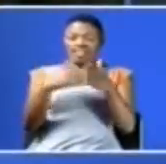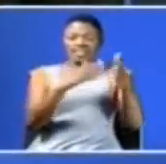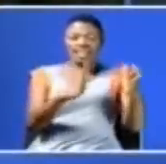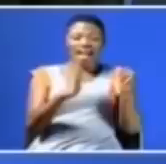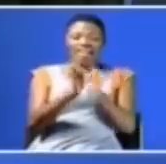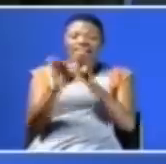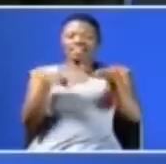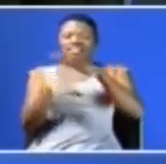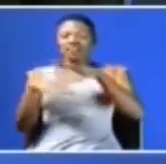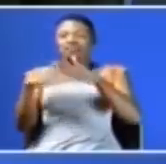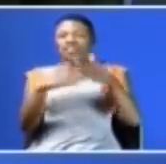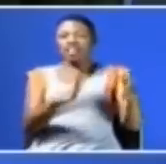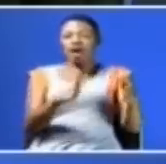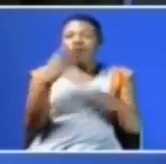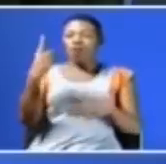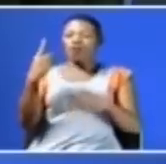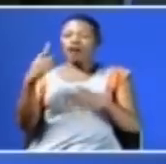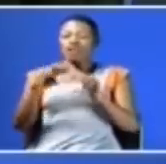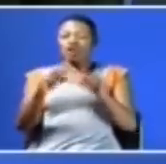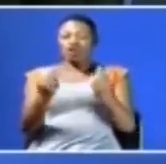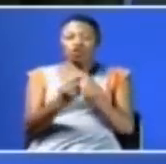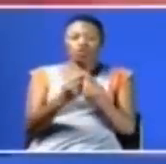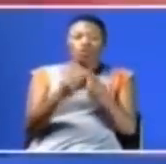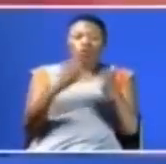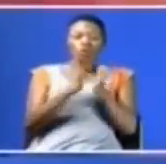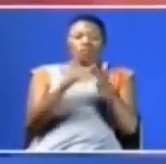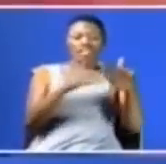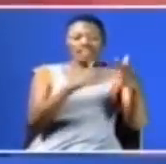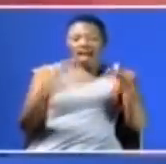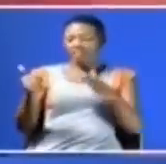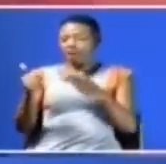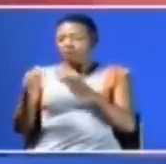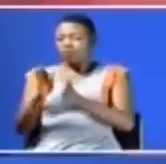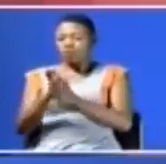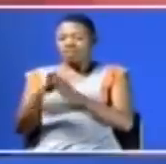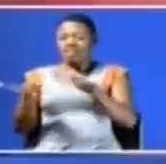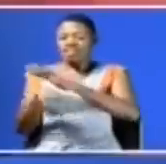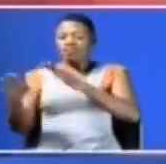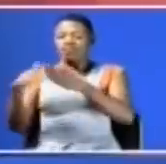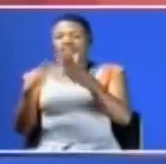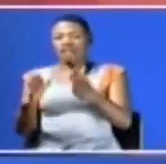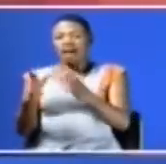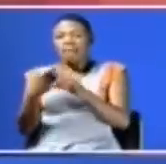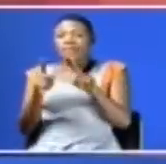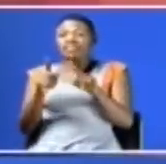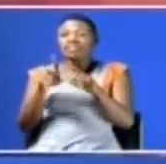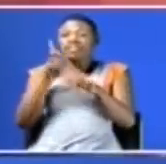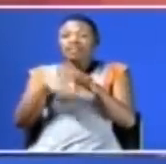leader. And so that one group is with the leader and another because of the politics. But otherwise, when it comes to the